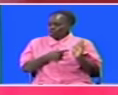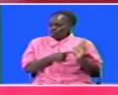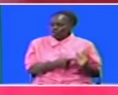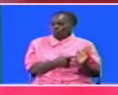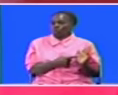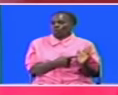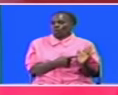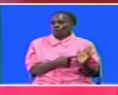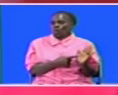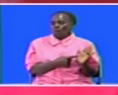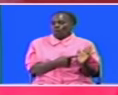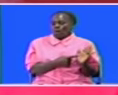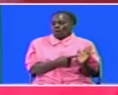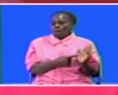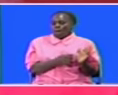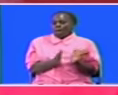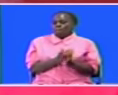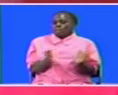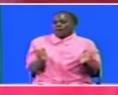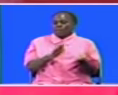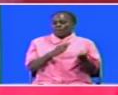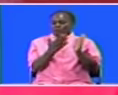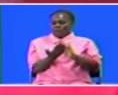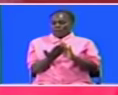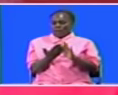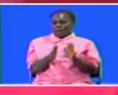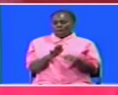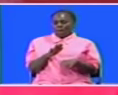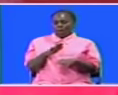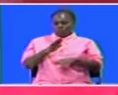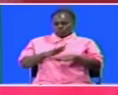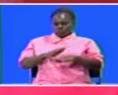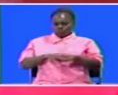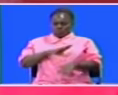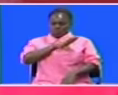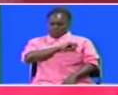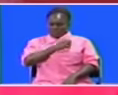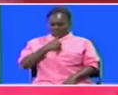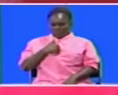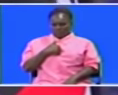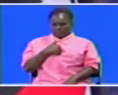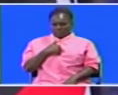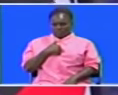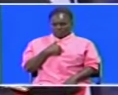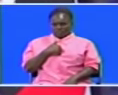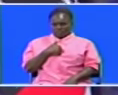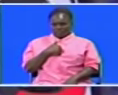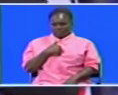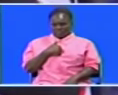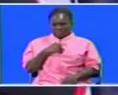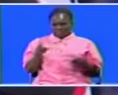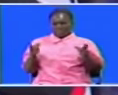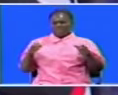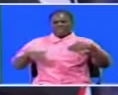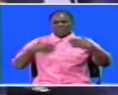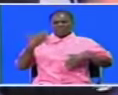exercise their public appearances with more composure, more decorum. Watch a media waseme vile